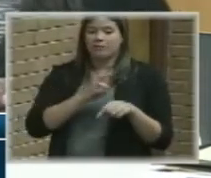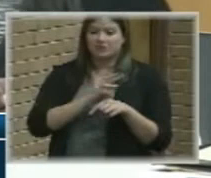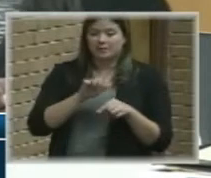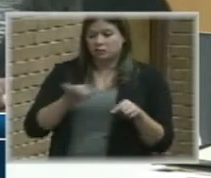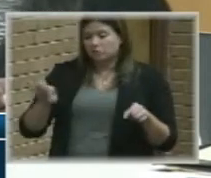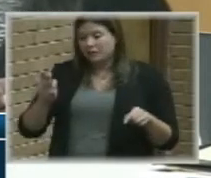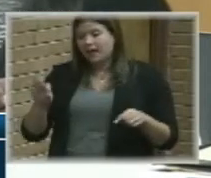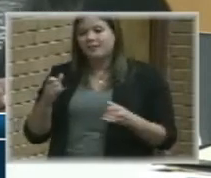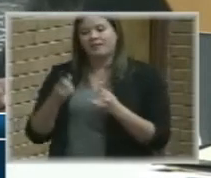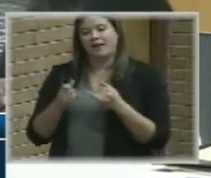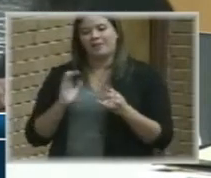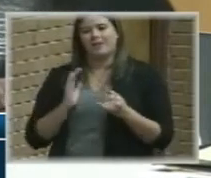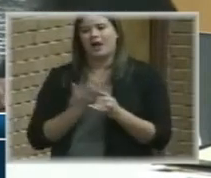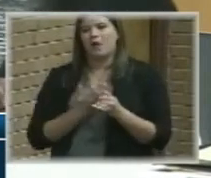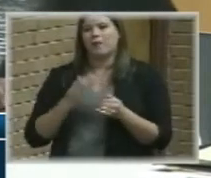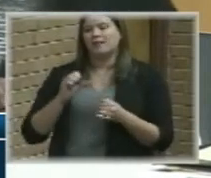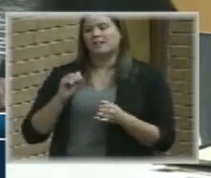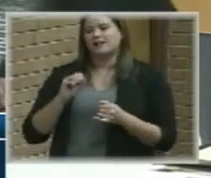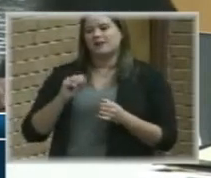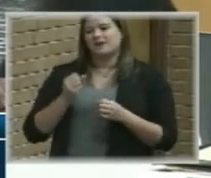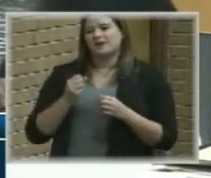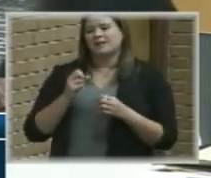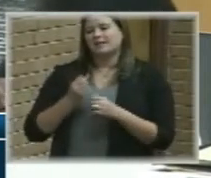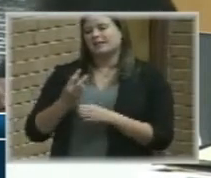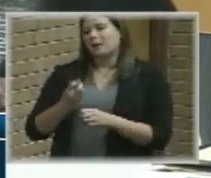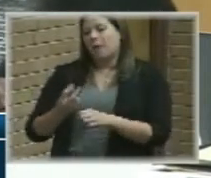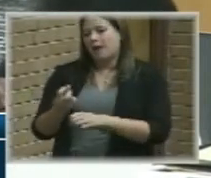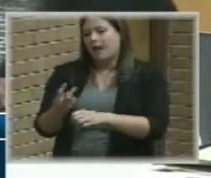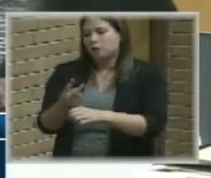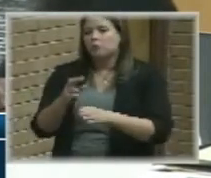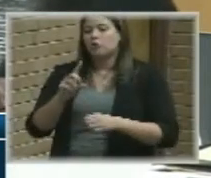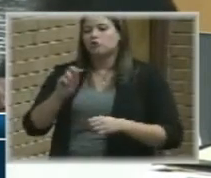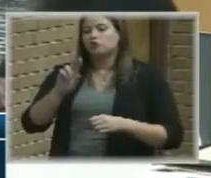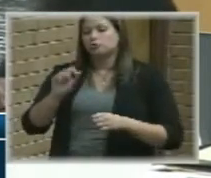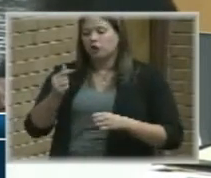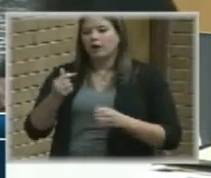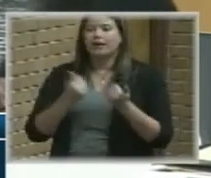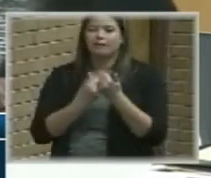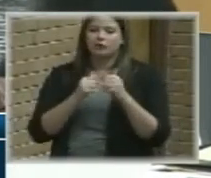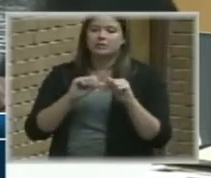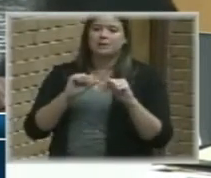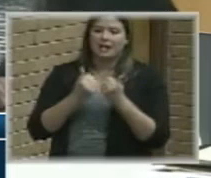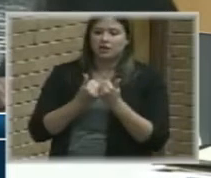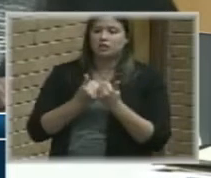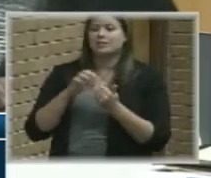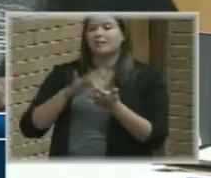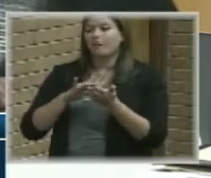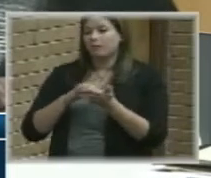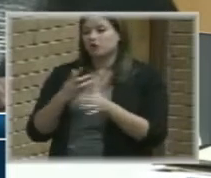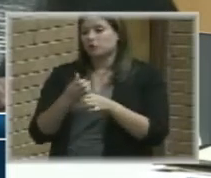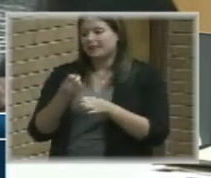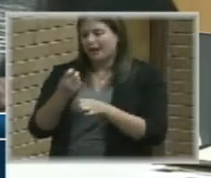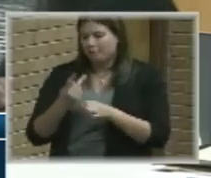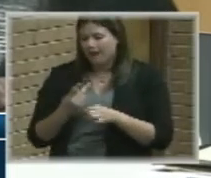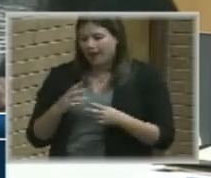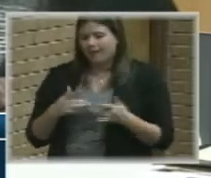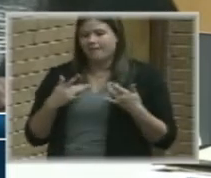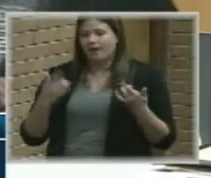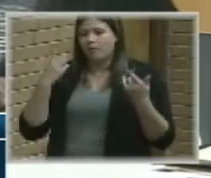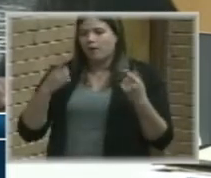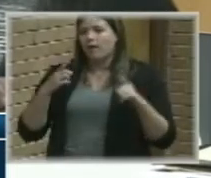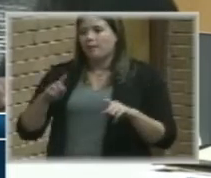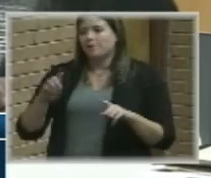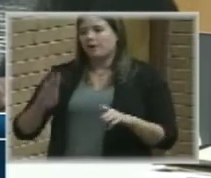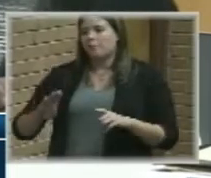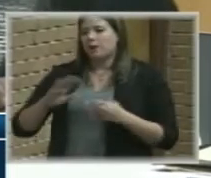finally, our semi-annual Drug Enforcement Agency Pharmaceutical Take-Back event will be at the Brighton Town